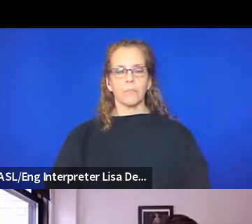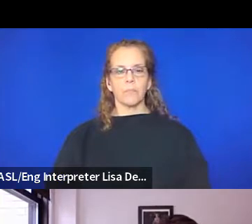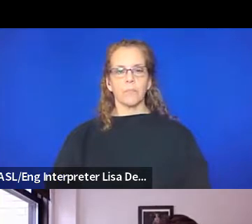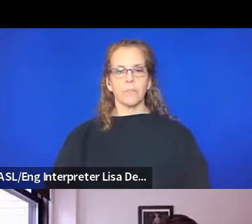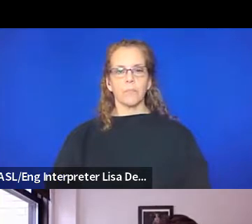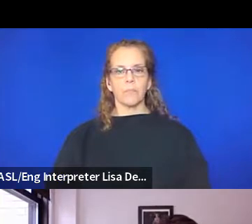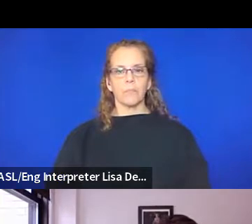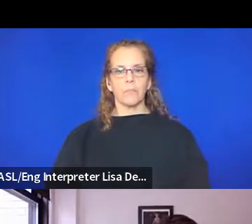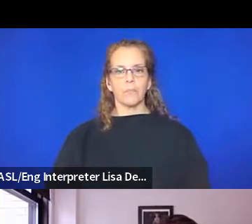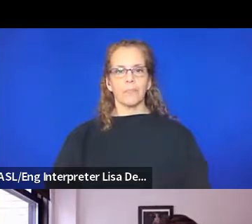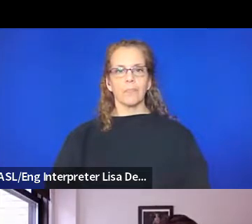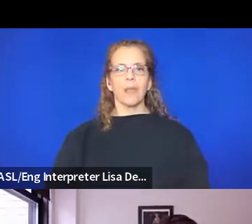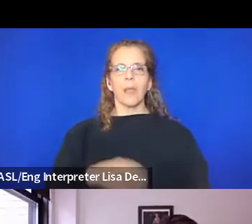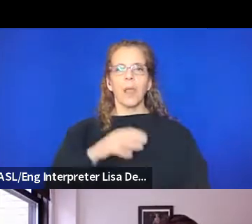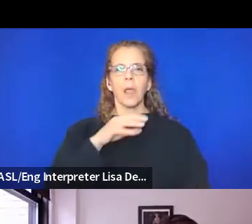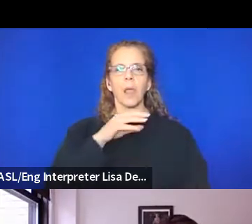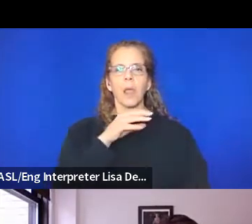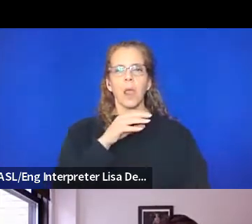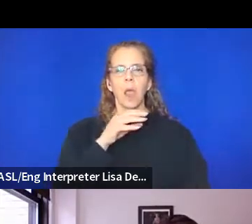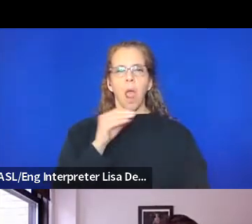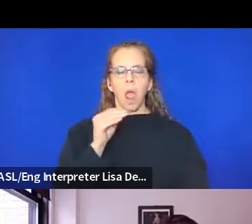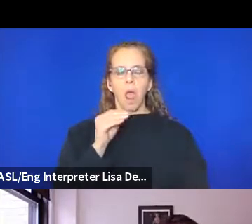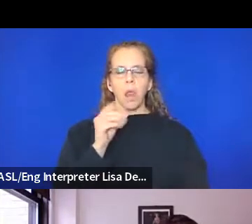petty relative of what you're talking about is,